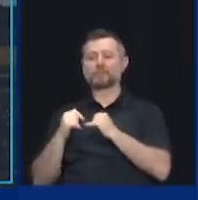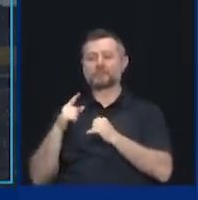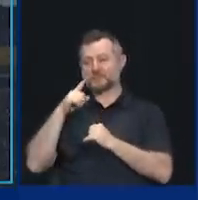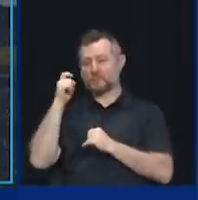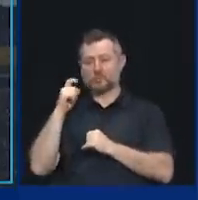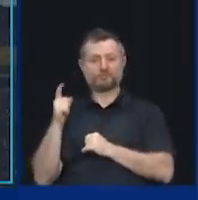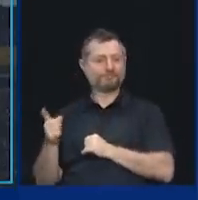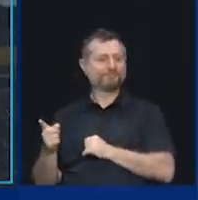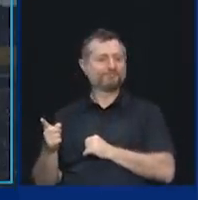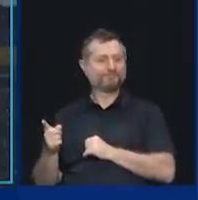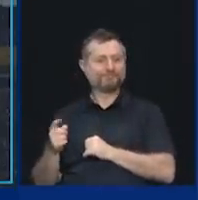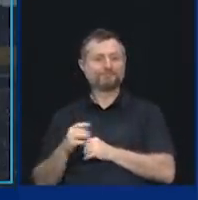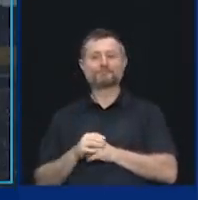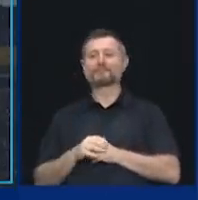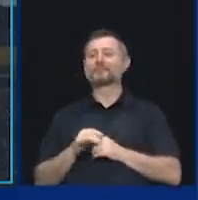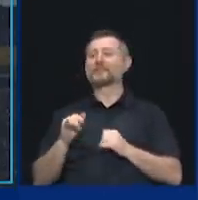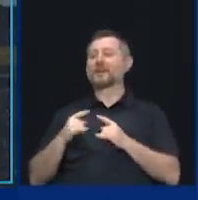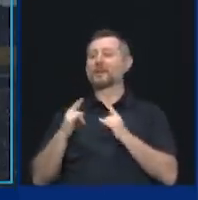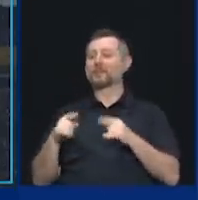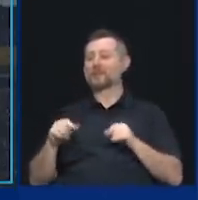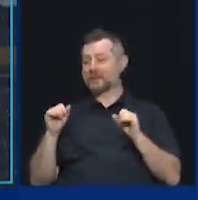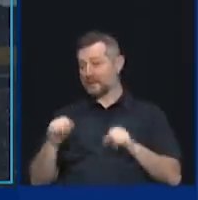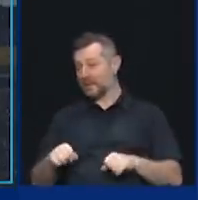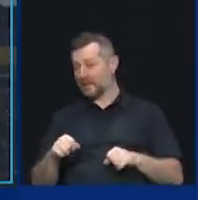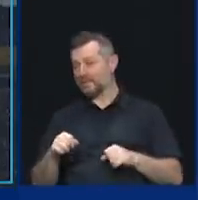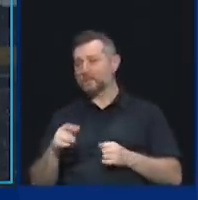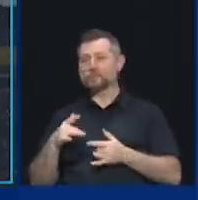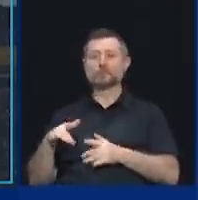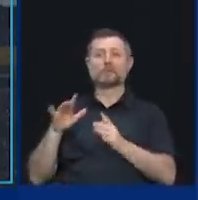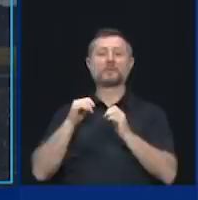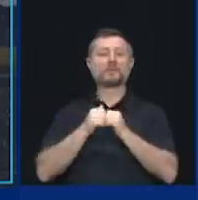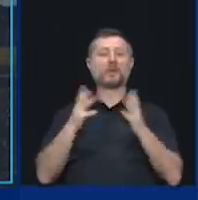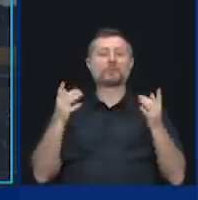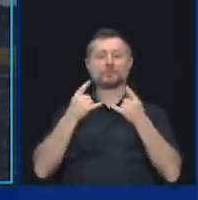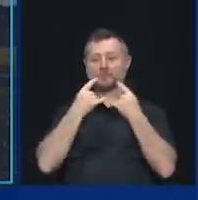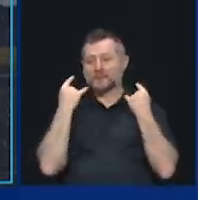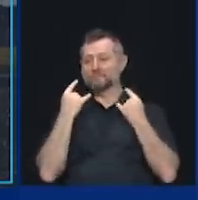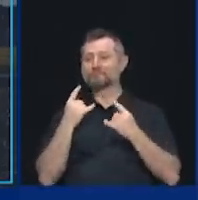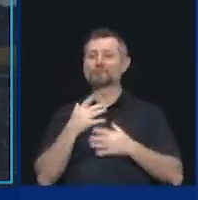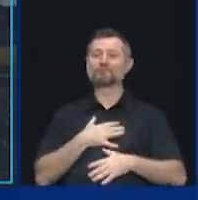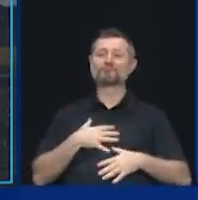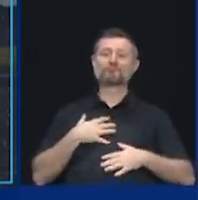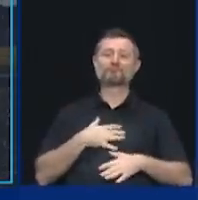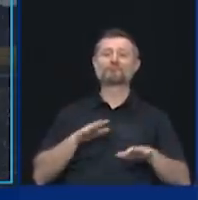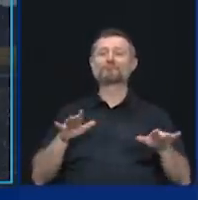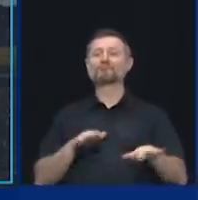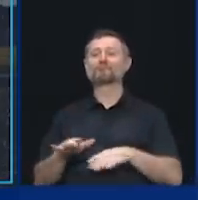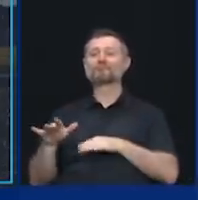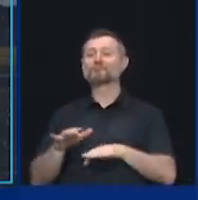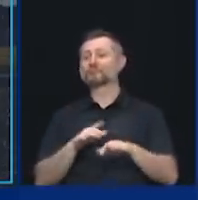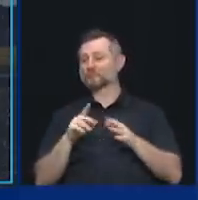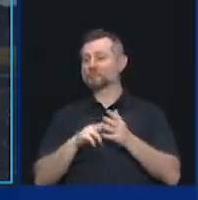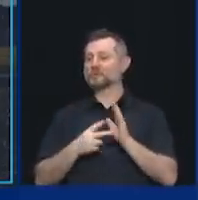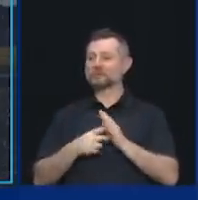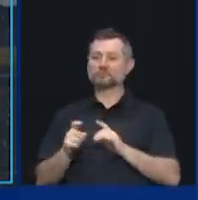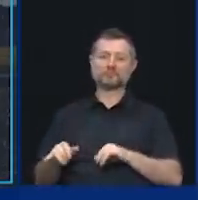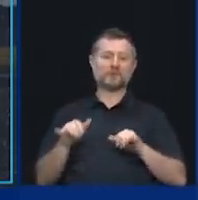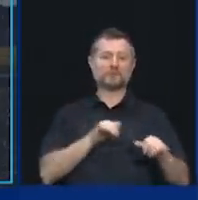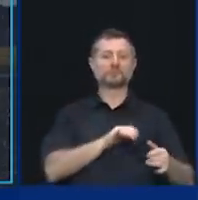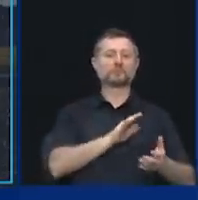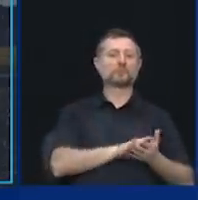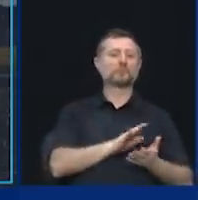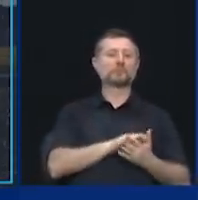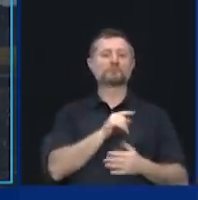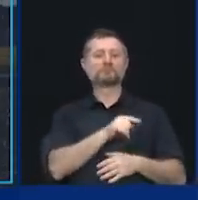go to camp and run around and play volleyball and not wear a mask, you in the playground in